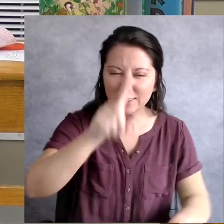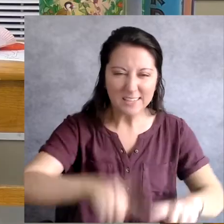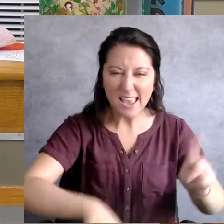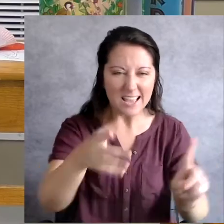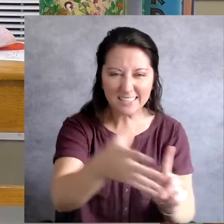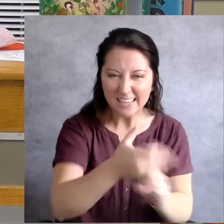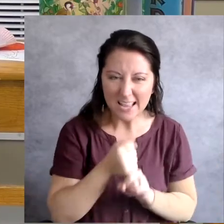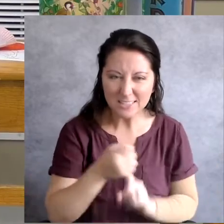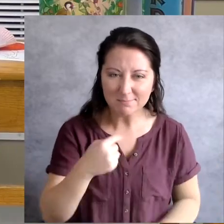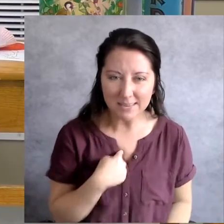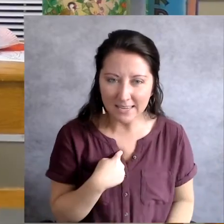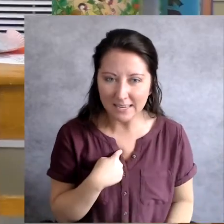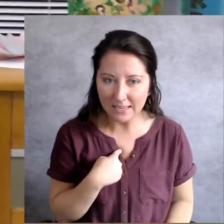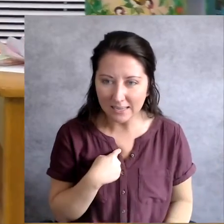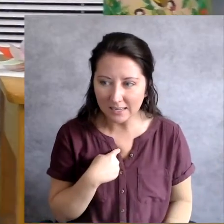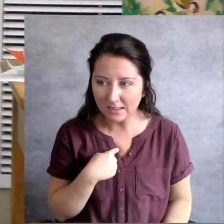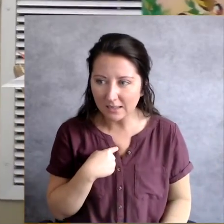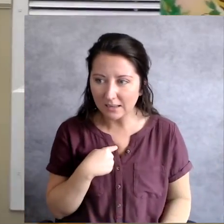me.